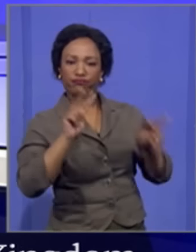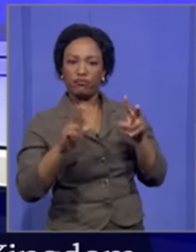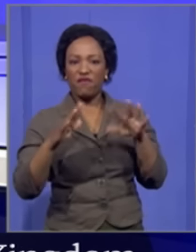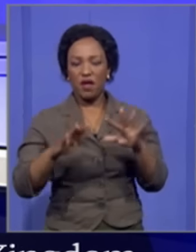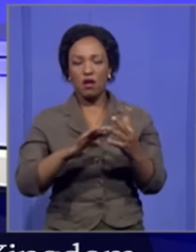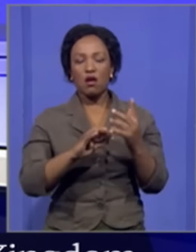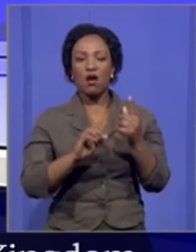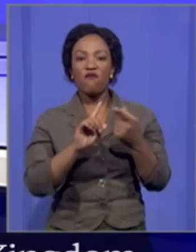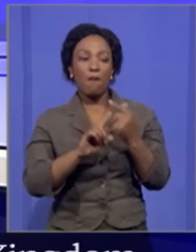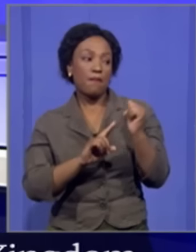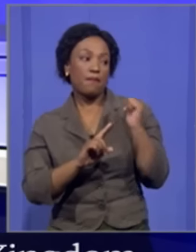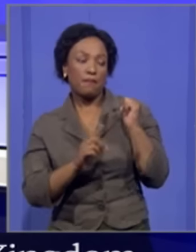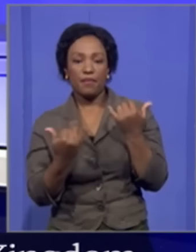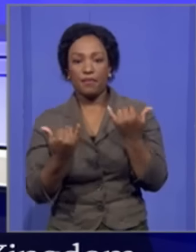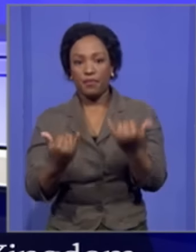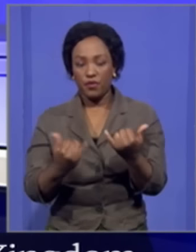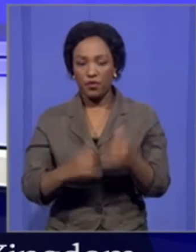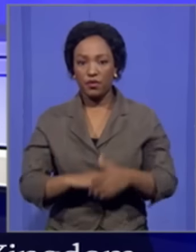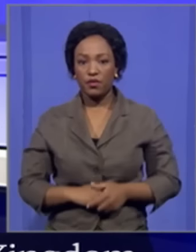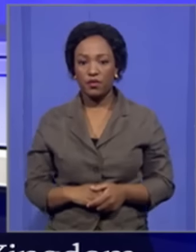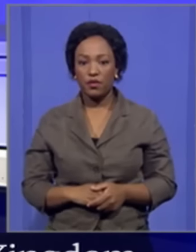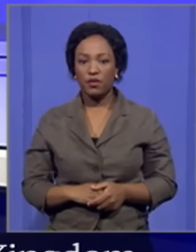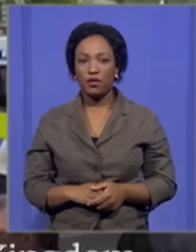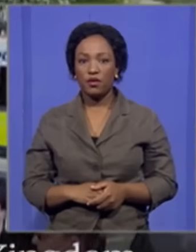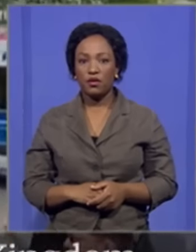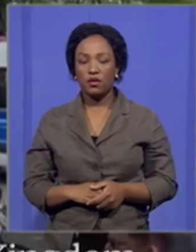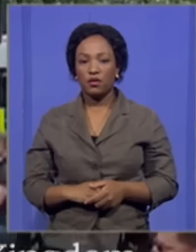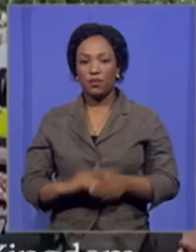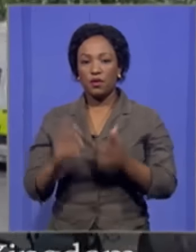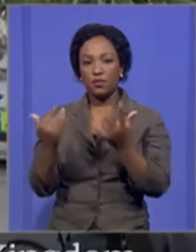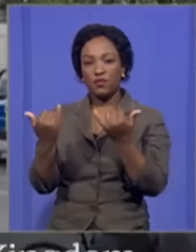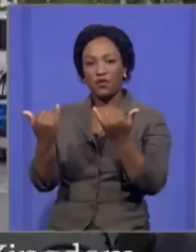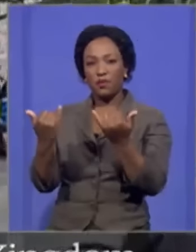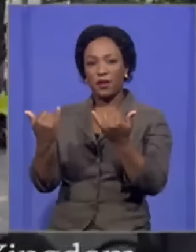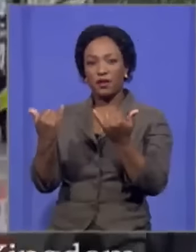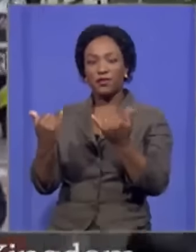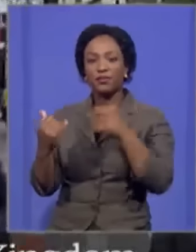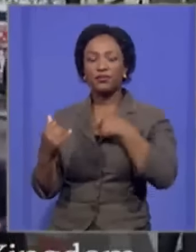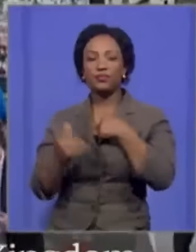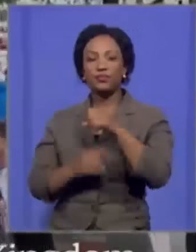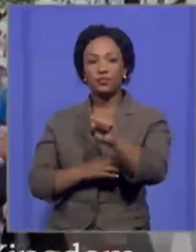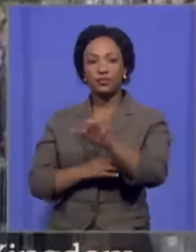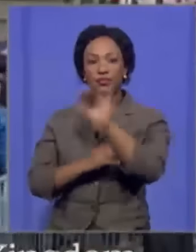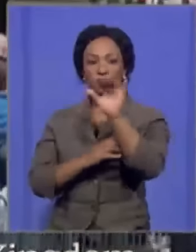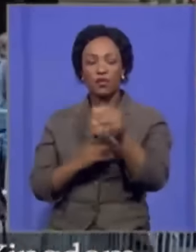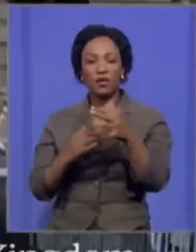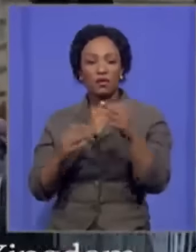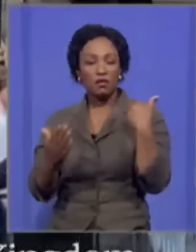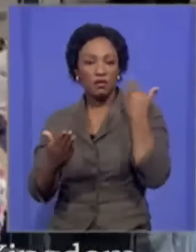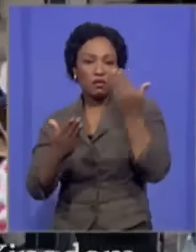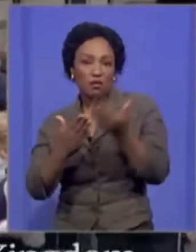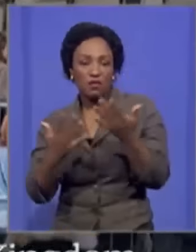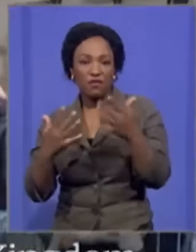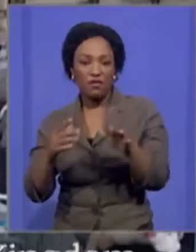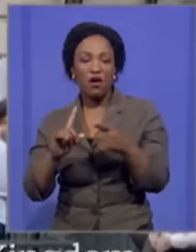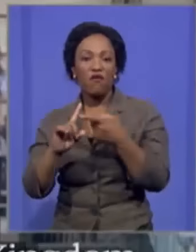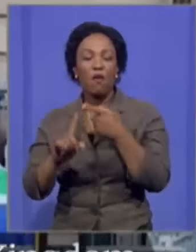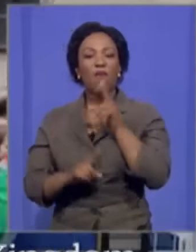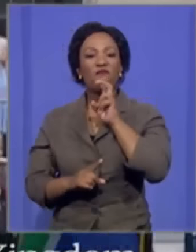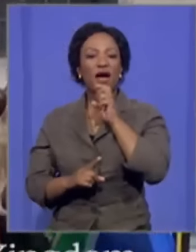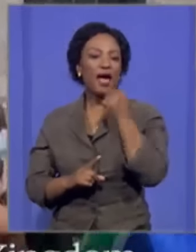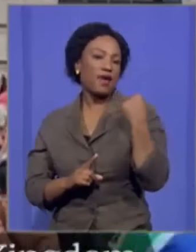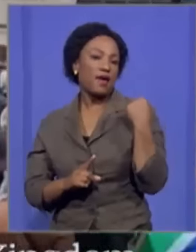direga maabane le lehono. Se re tsebang ke gore dinaga tse ding tse ileng tsa qala go kgetha ka Labohlano tse